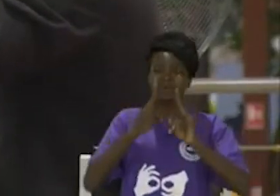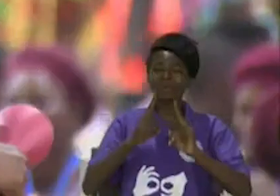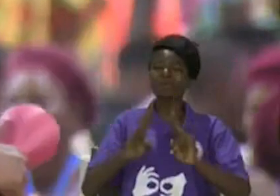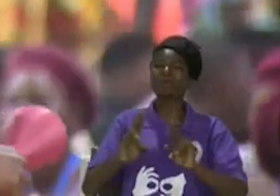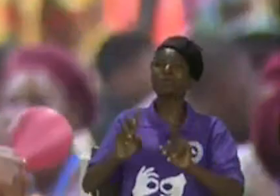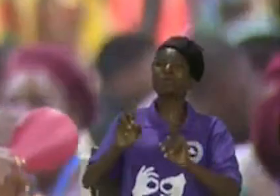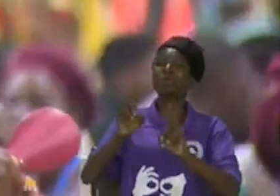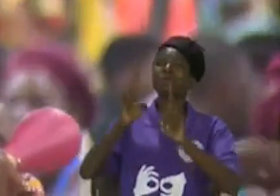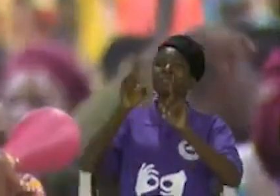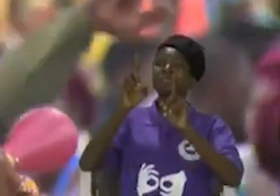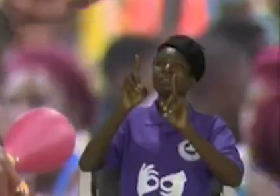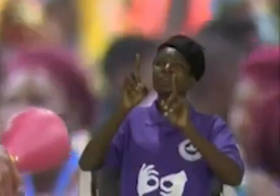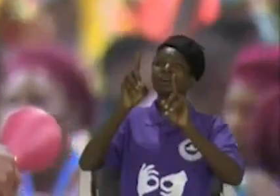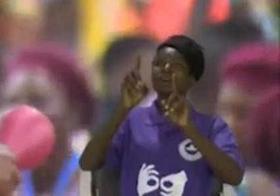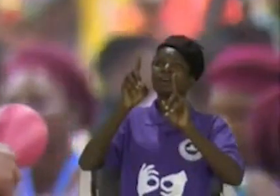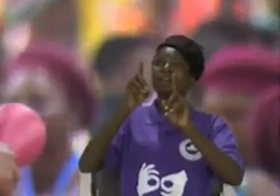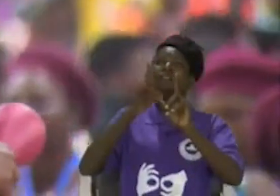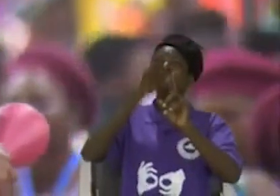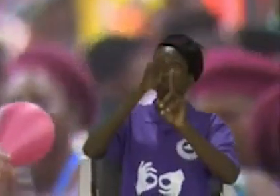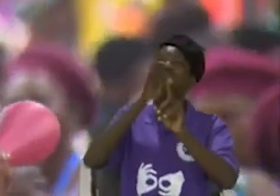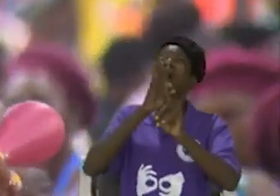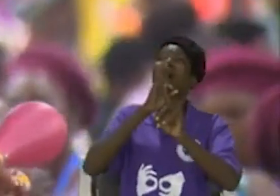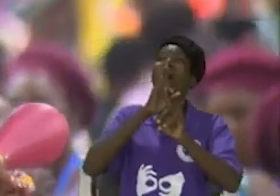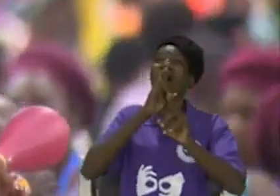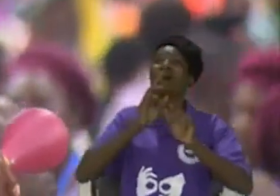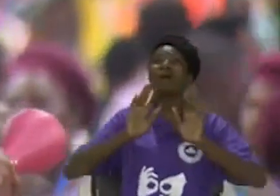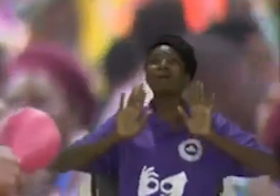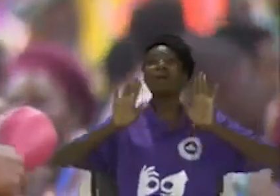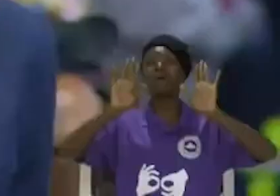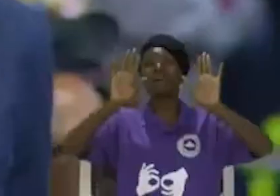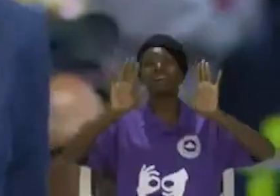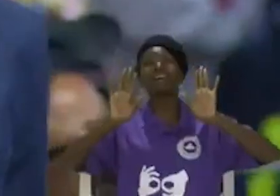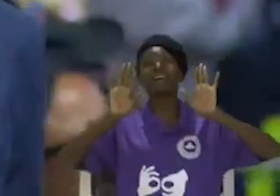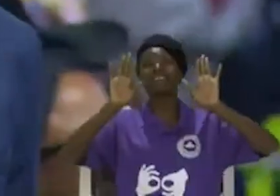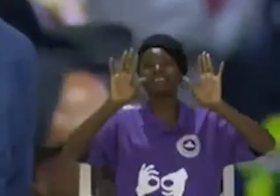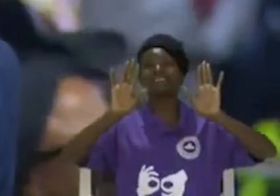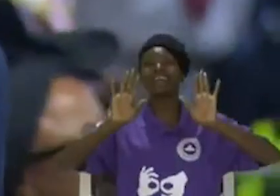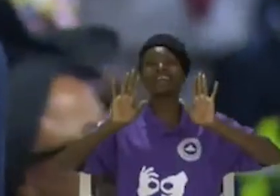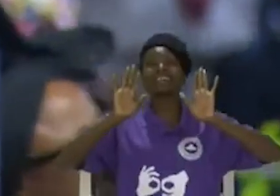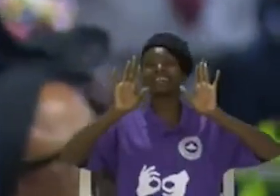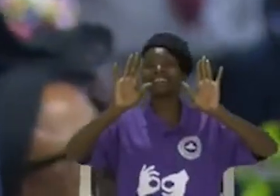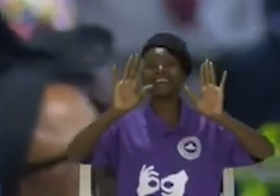honor you. We say, you are